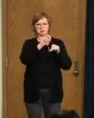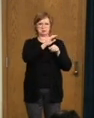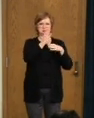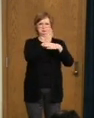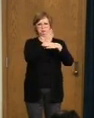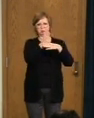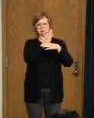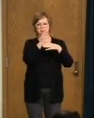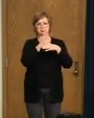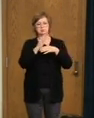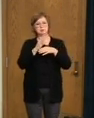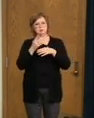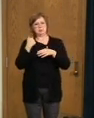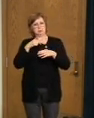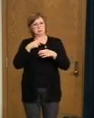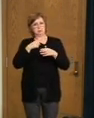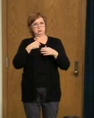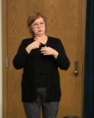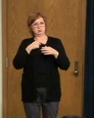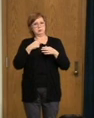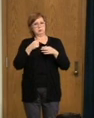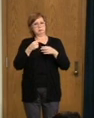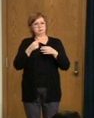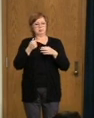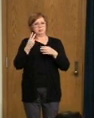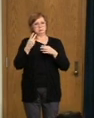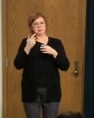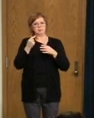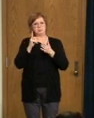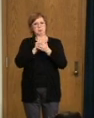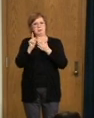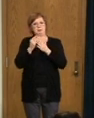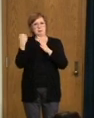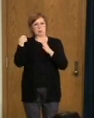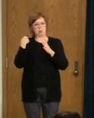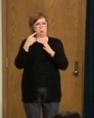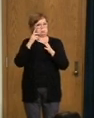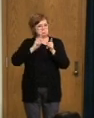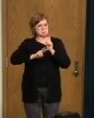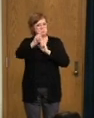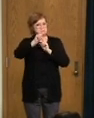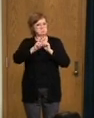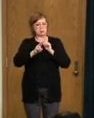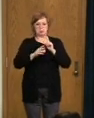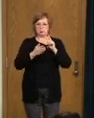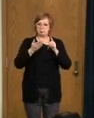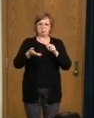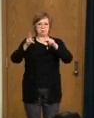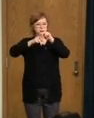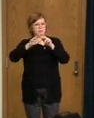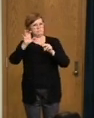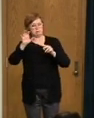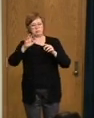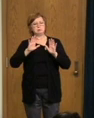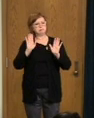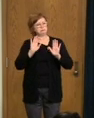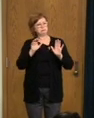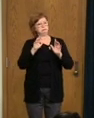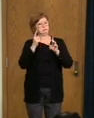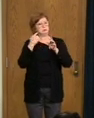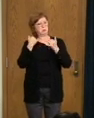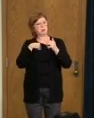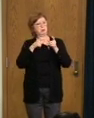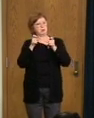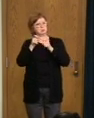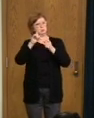of the earlier models predicted. The impact of the orders on 27th November are having an effect, but they are